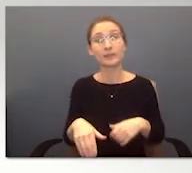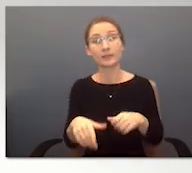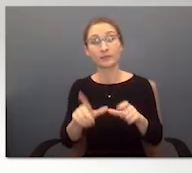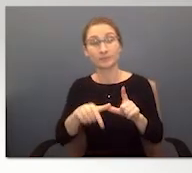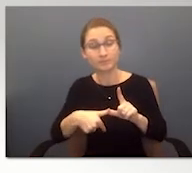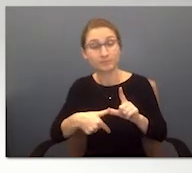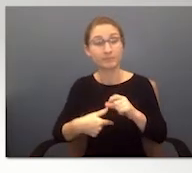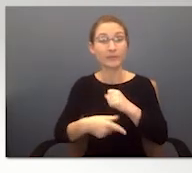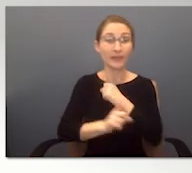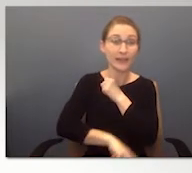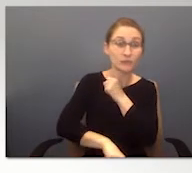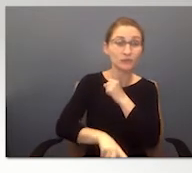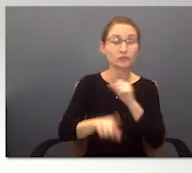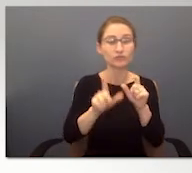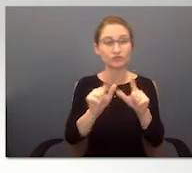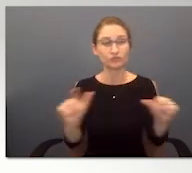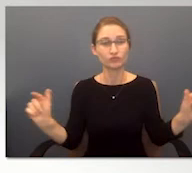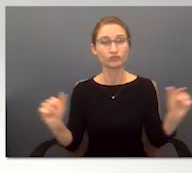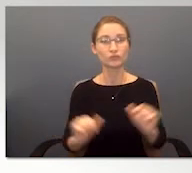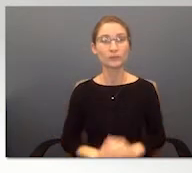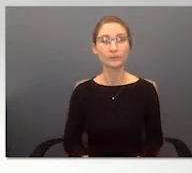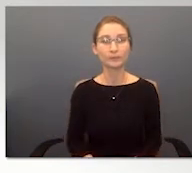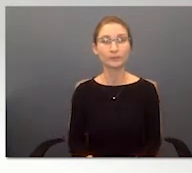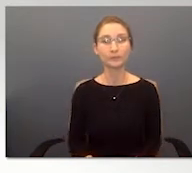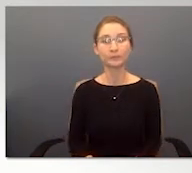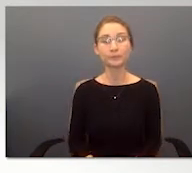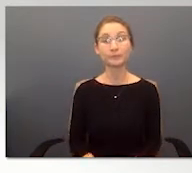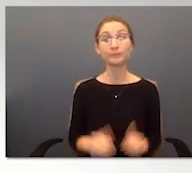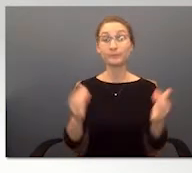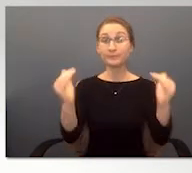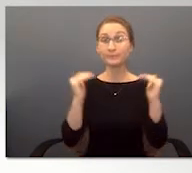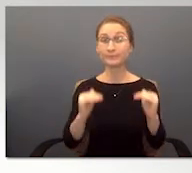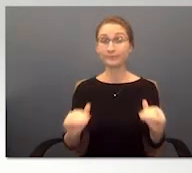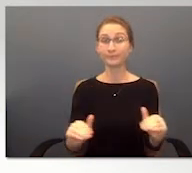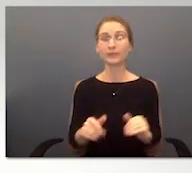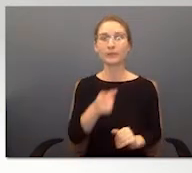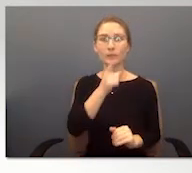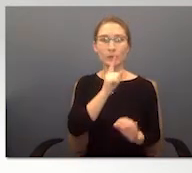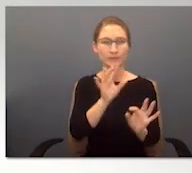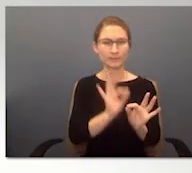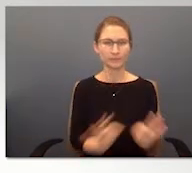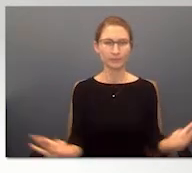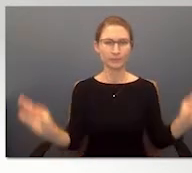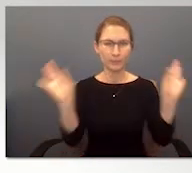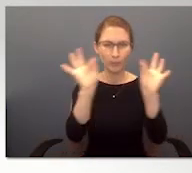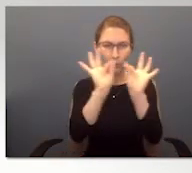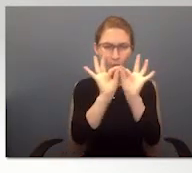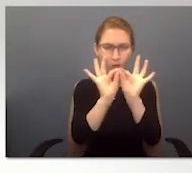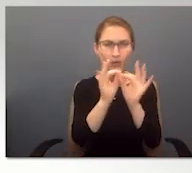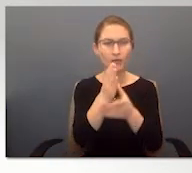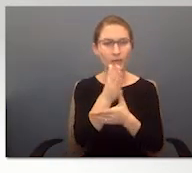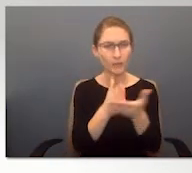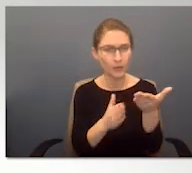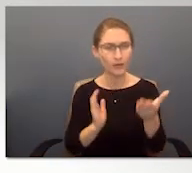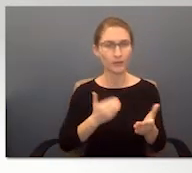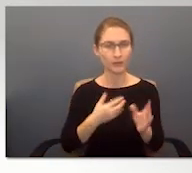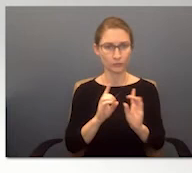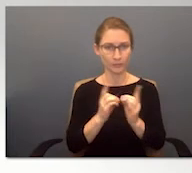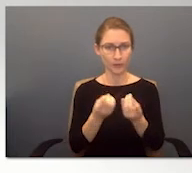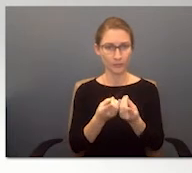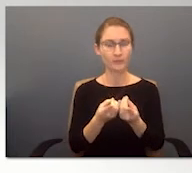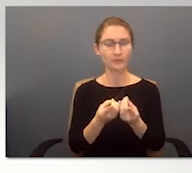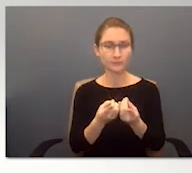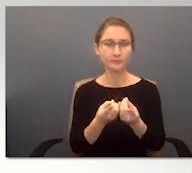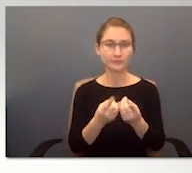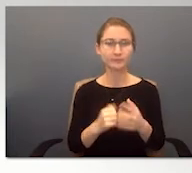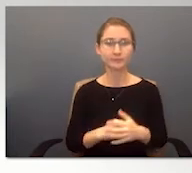violations, and so on. Public health statistics and performance management. For me, this is a critical piece of the